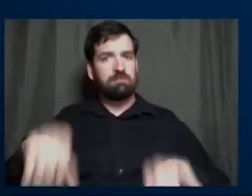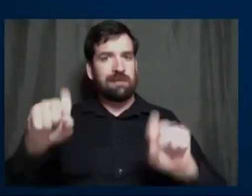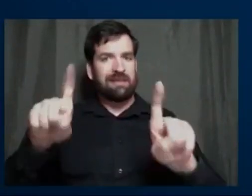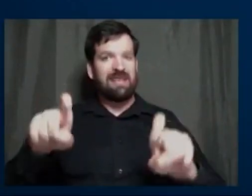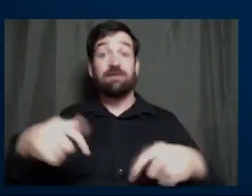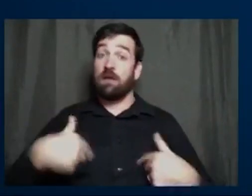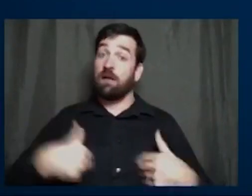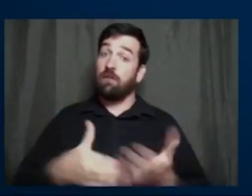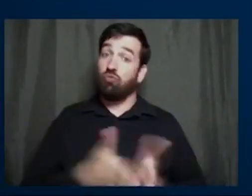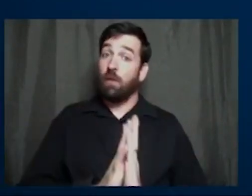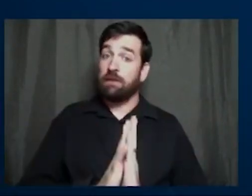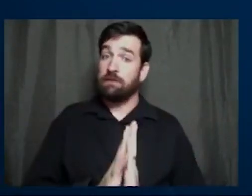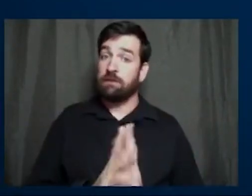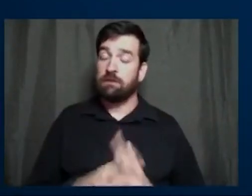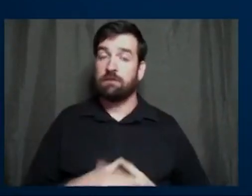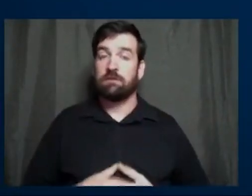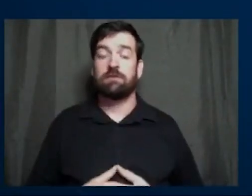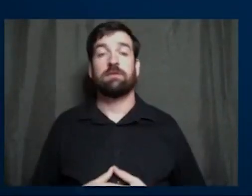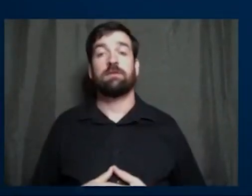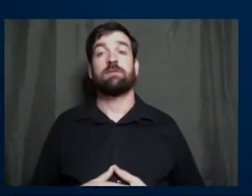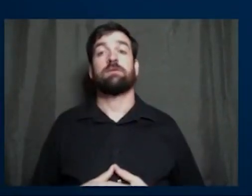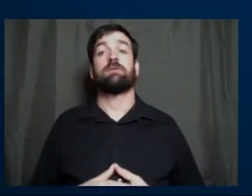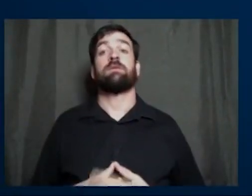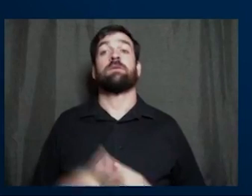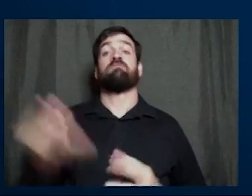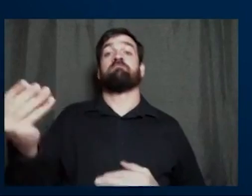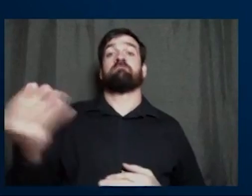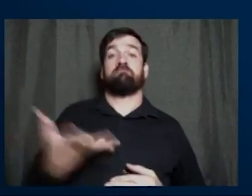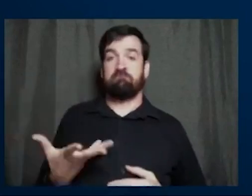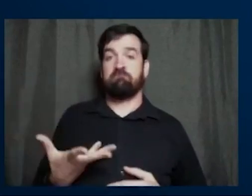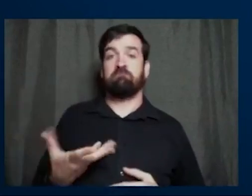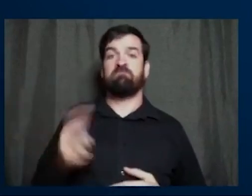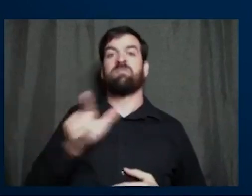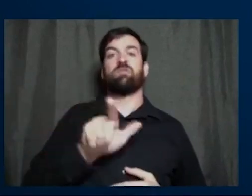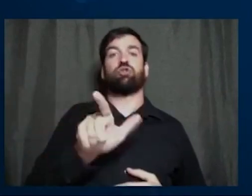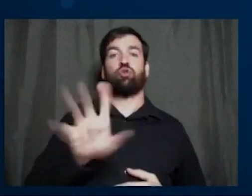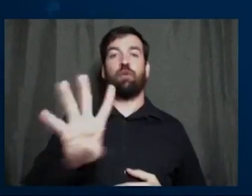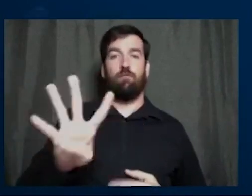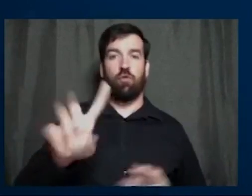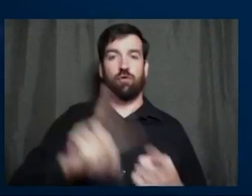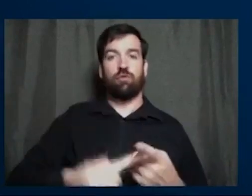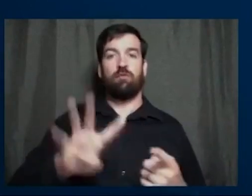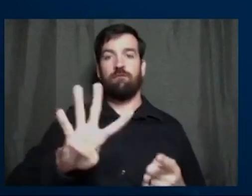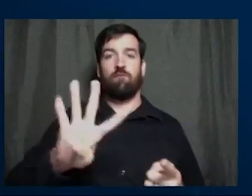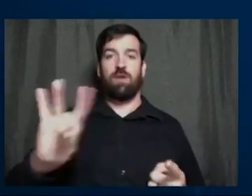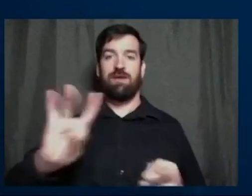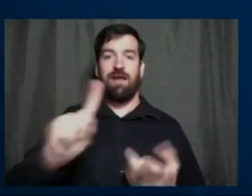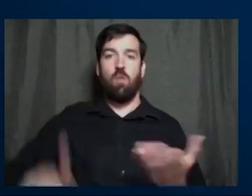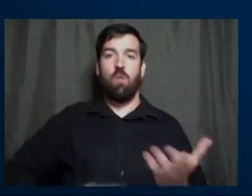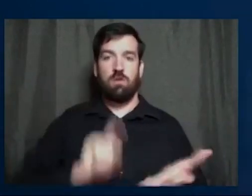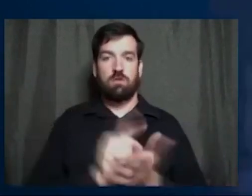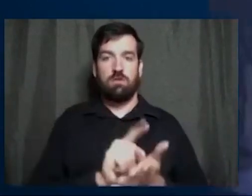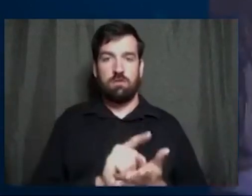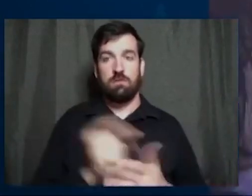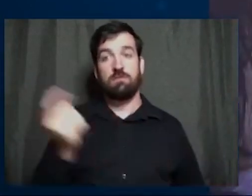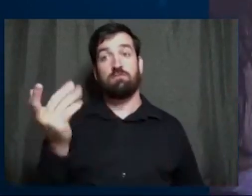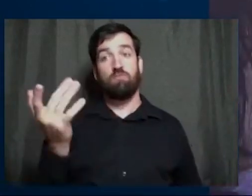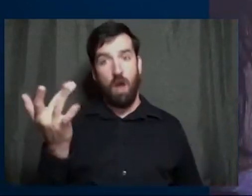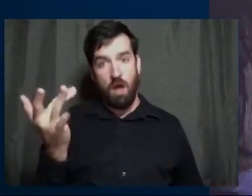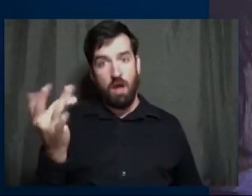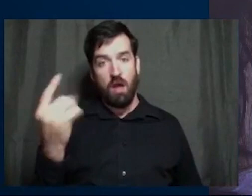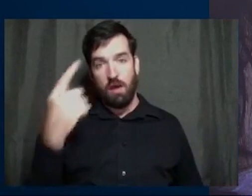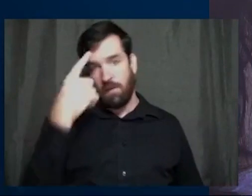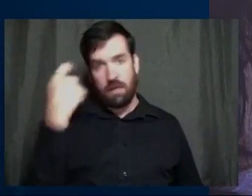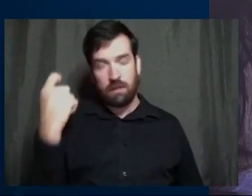it. And then I was told it would take 24 to 48 hours because there is a shortage of